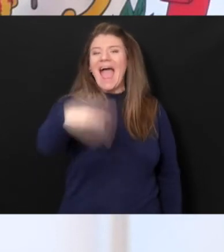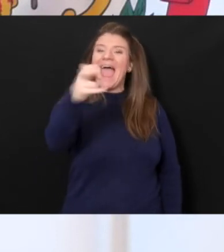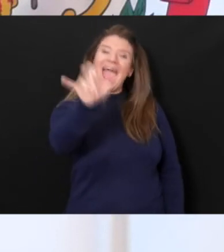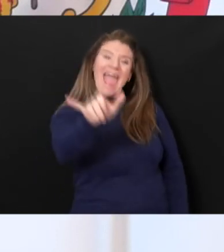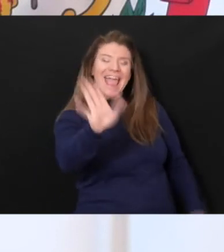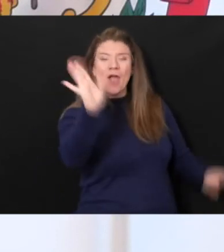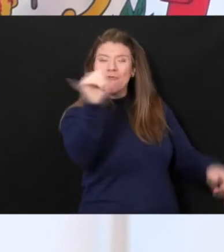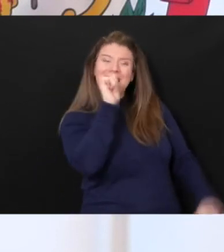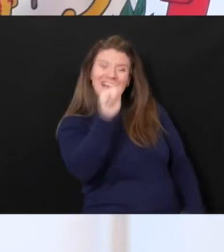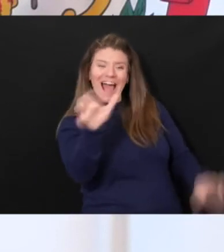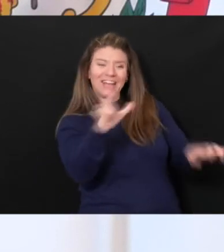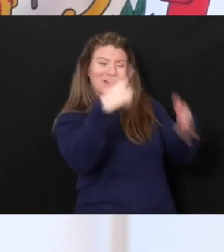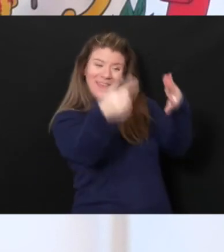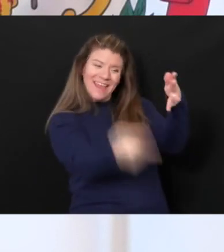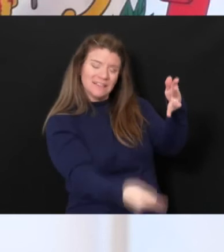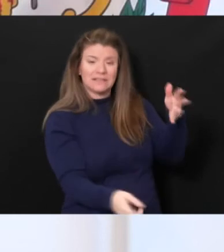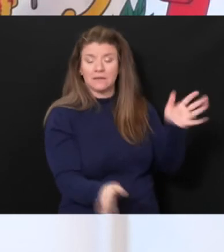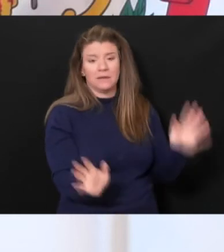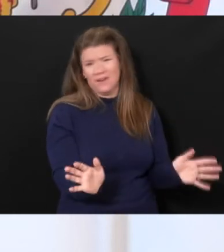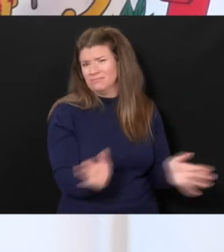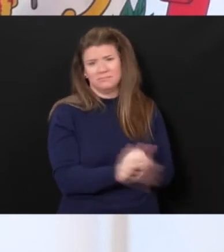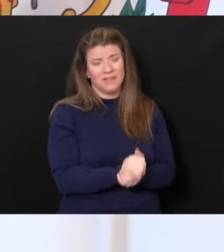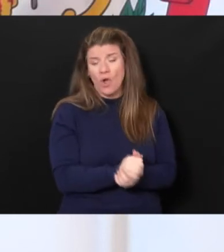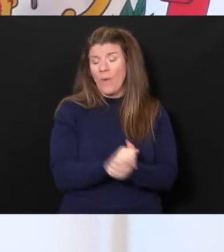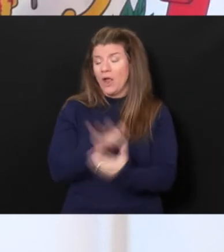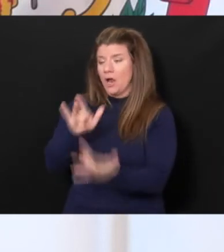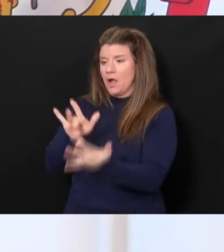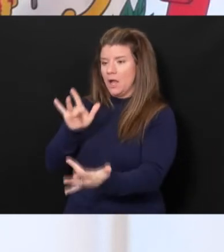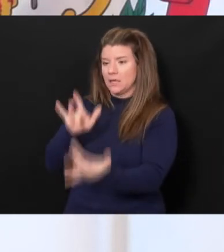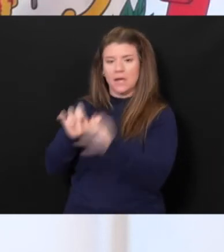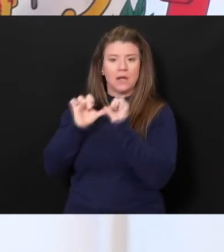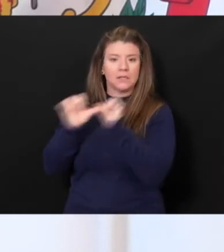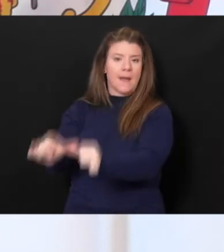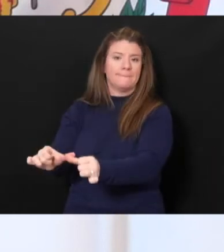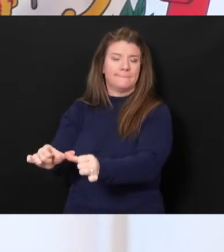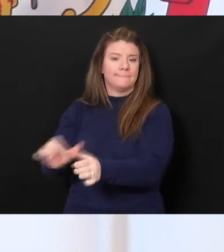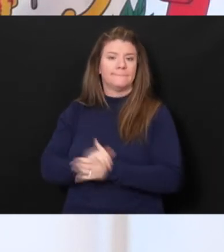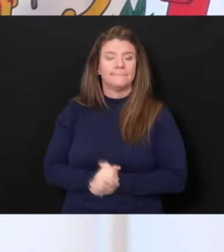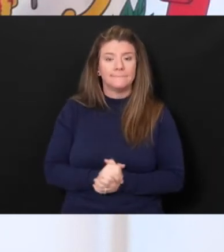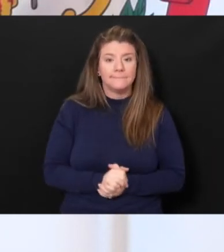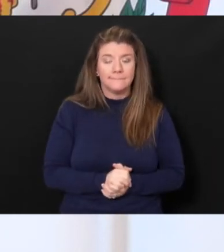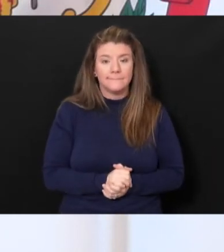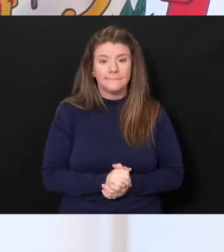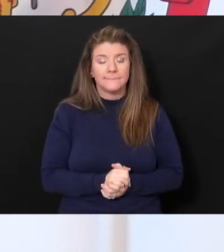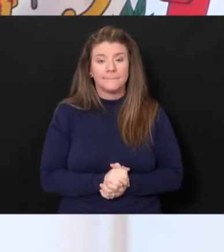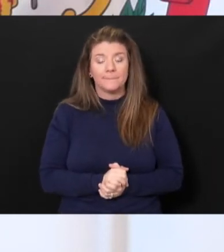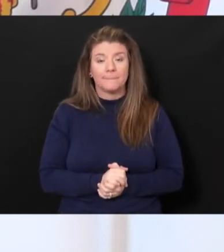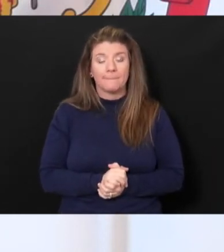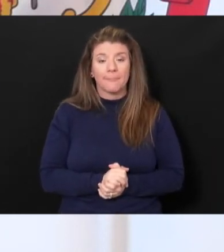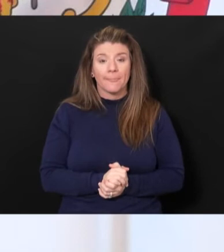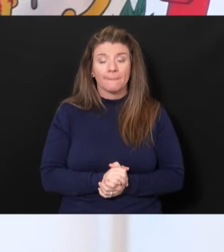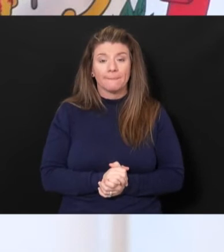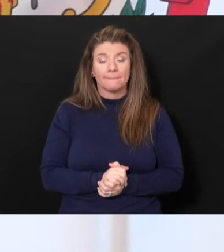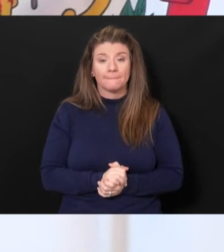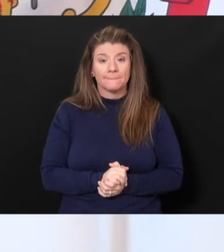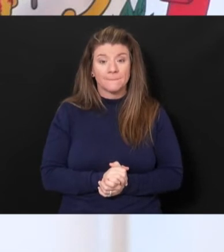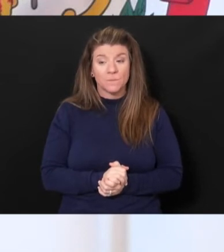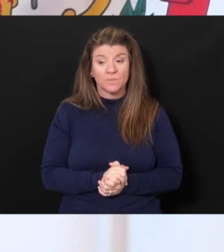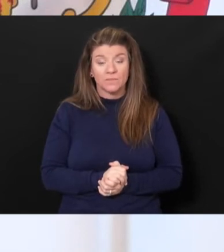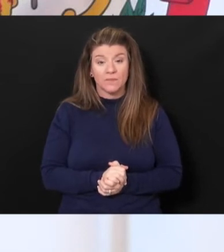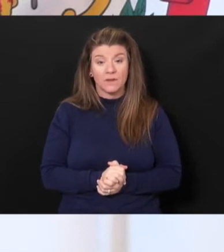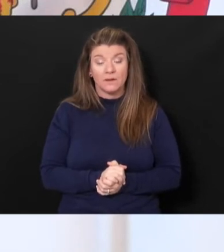about this idea and everything? For crying out loud, we're in contact nonstop. And from, from the standpoint, you know,